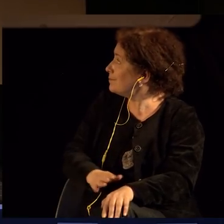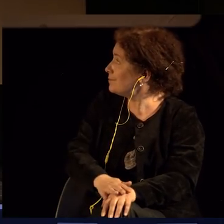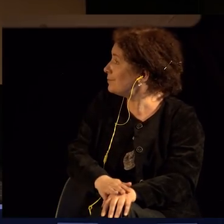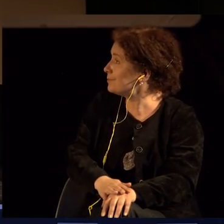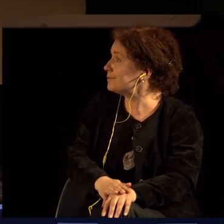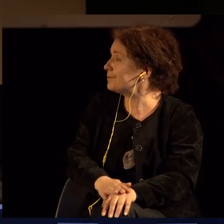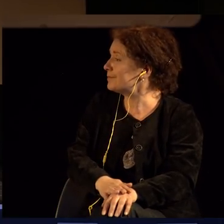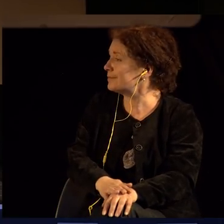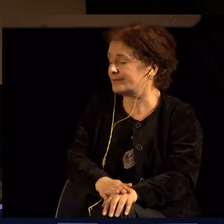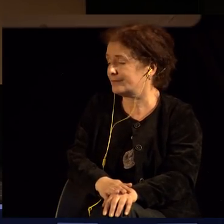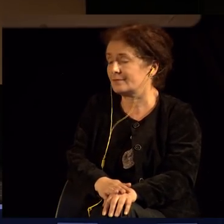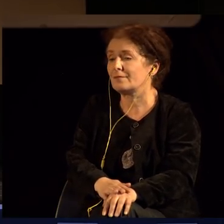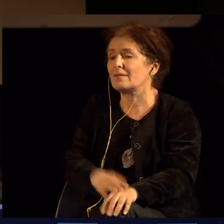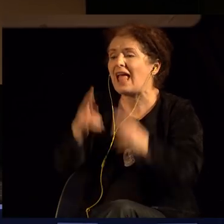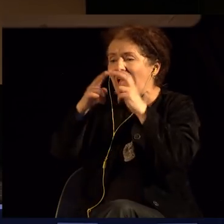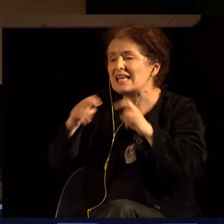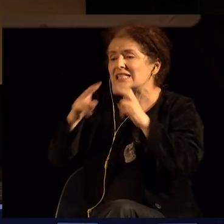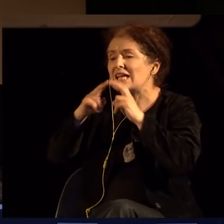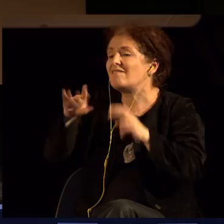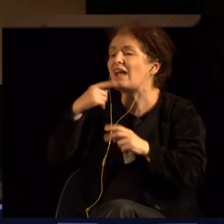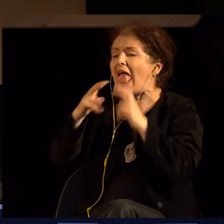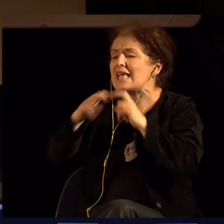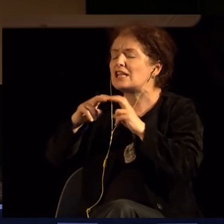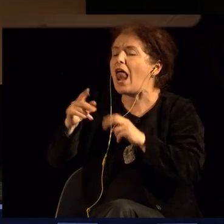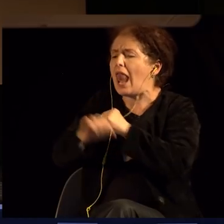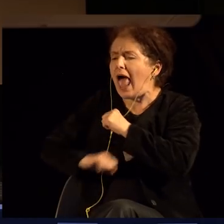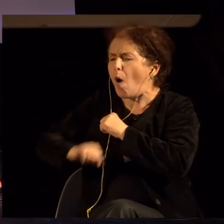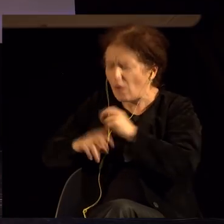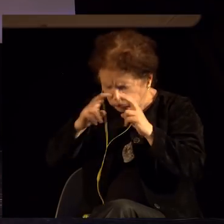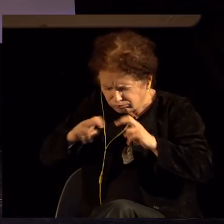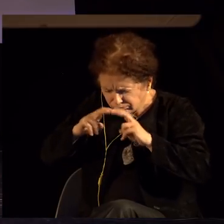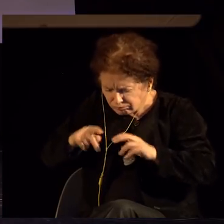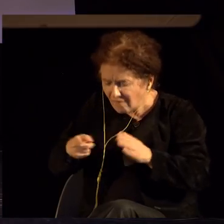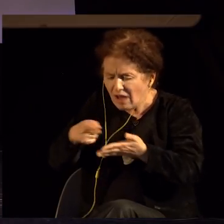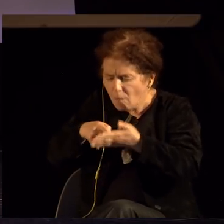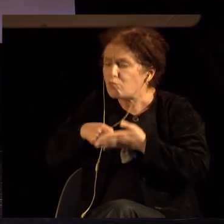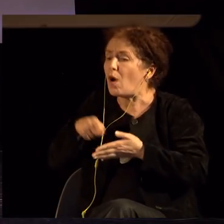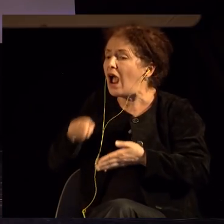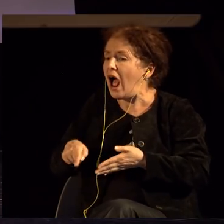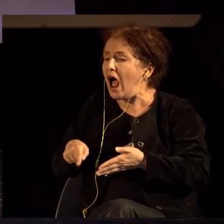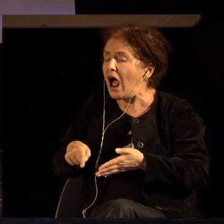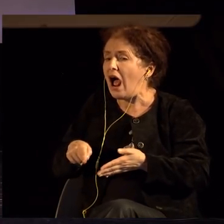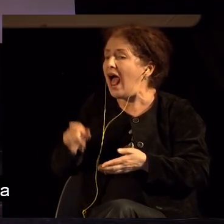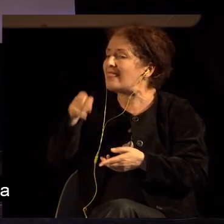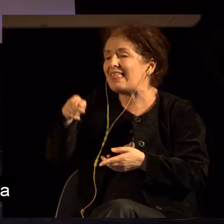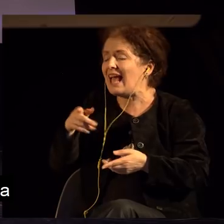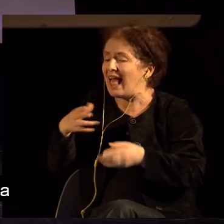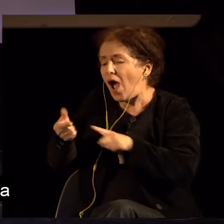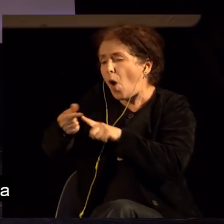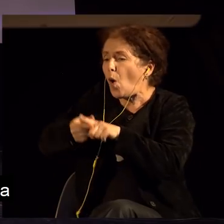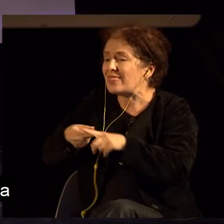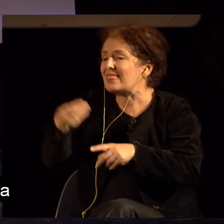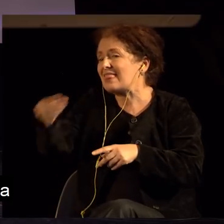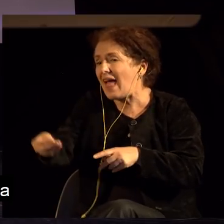Research shows that asking to use a condom makes you look experienced and confident. Also based in research. But we try to